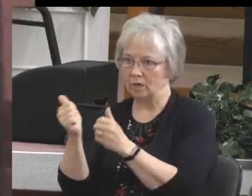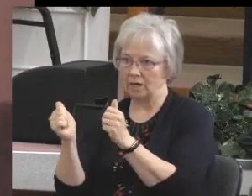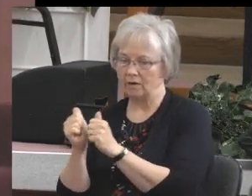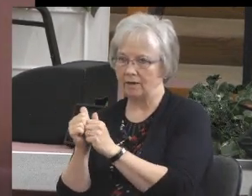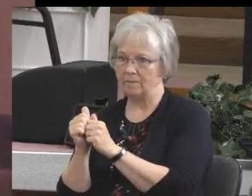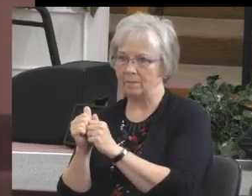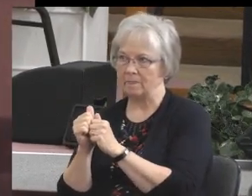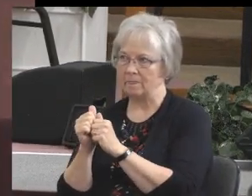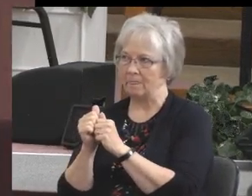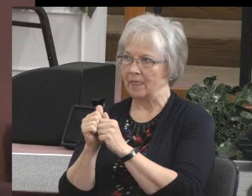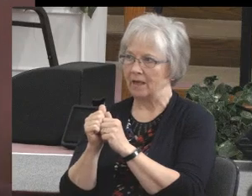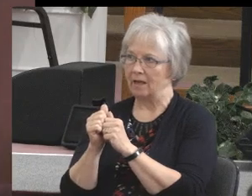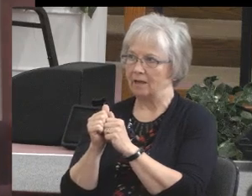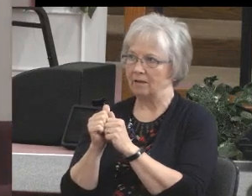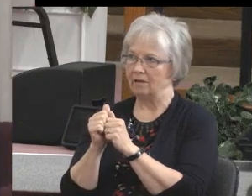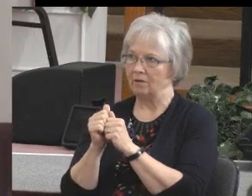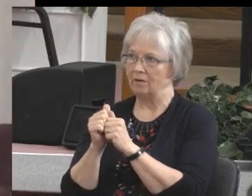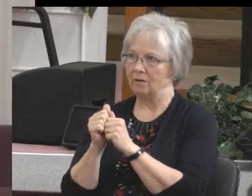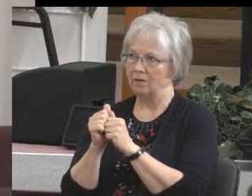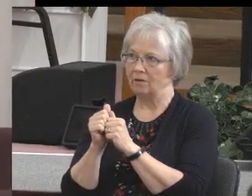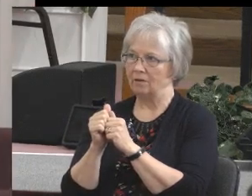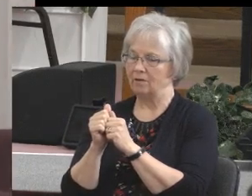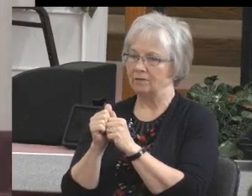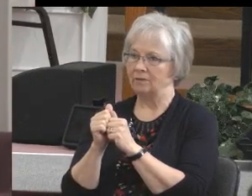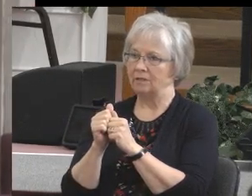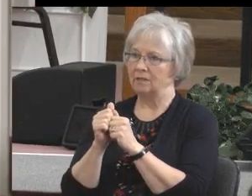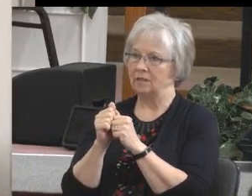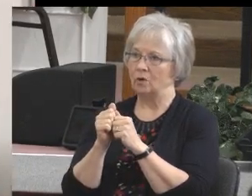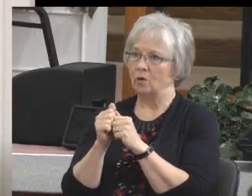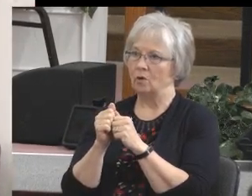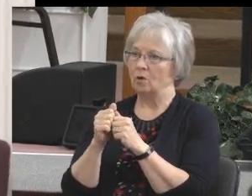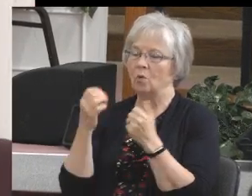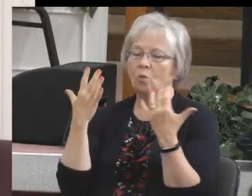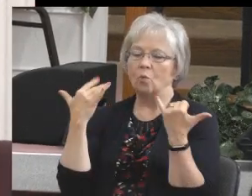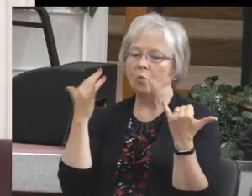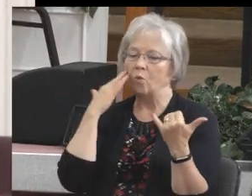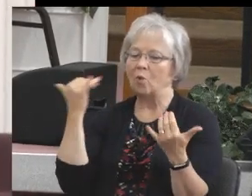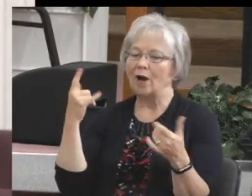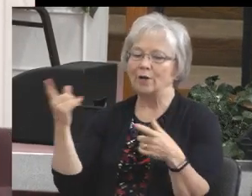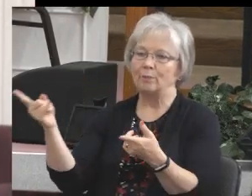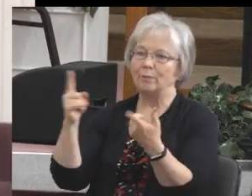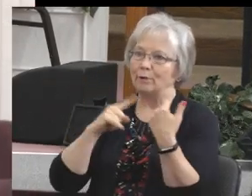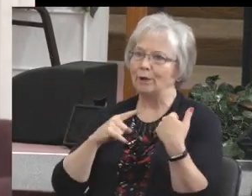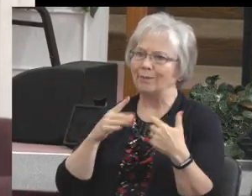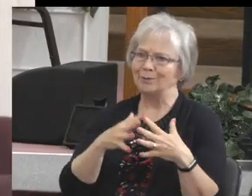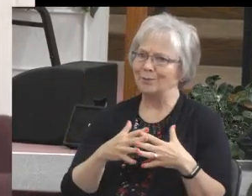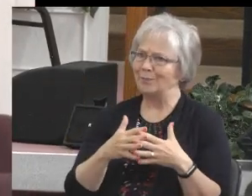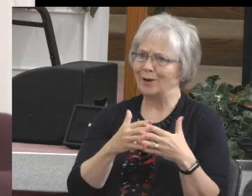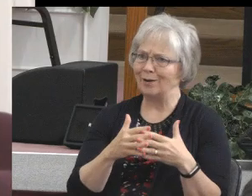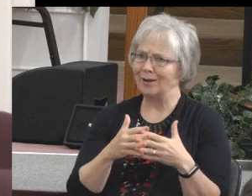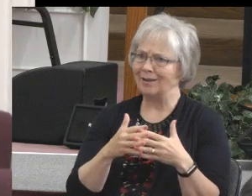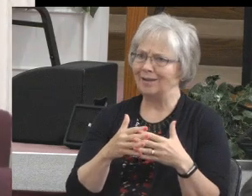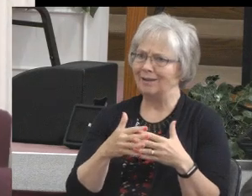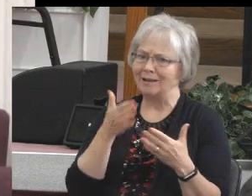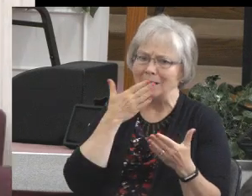the one that people are flocking to the most? Why do you think that is? Because it's a horrible place to be?